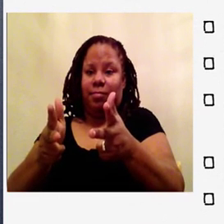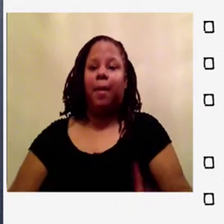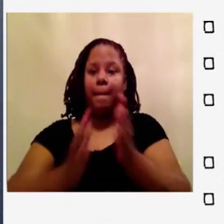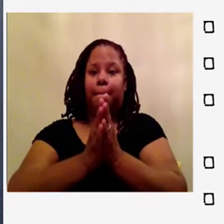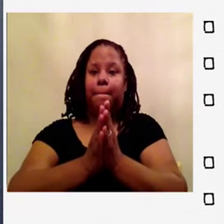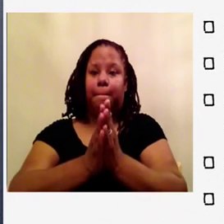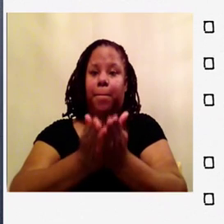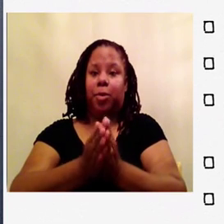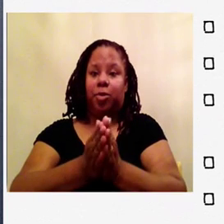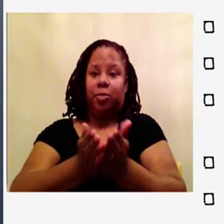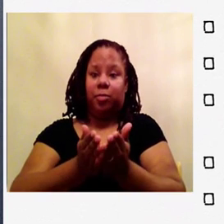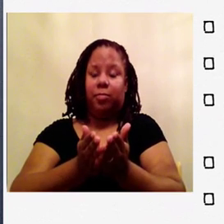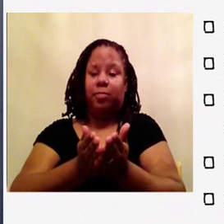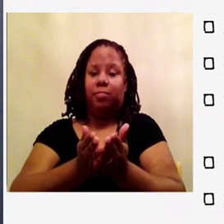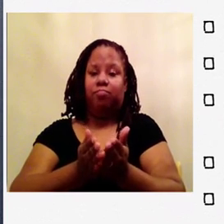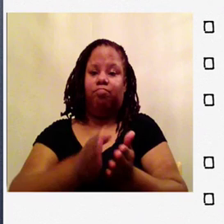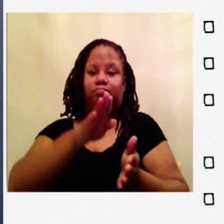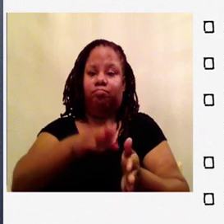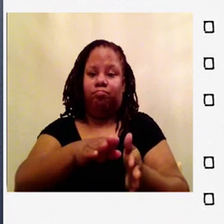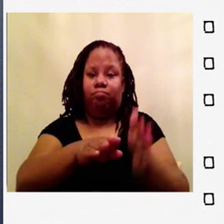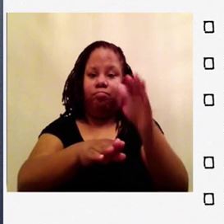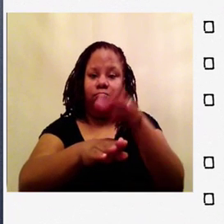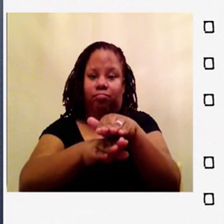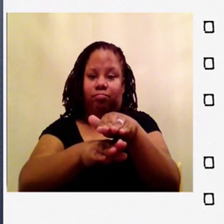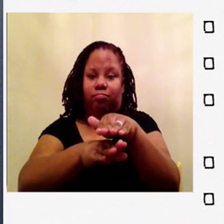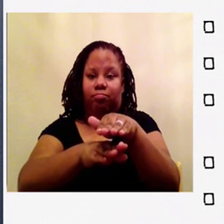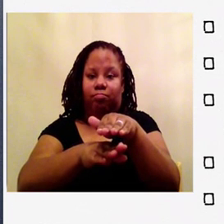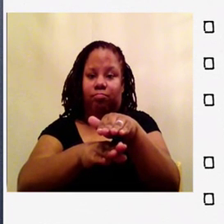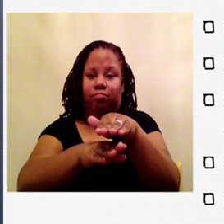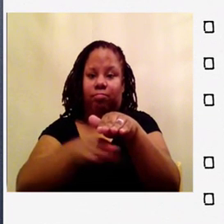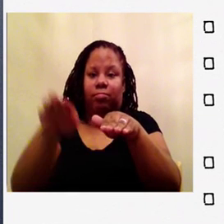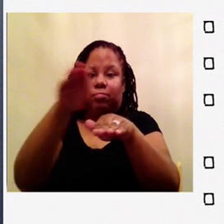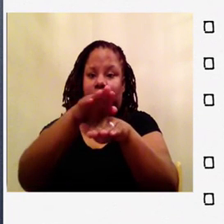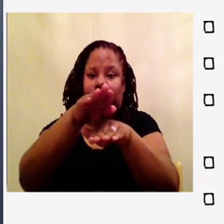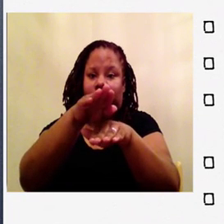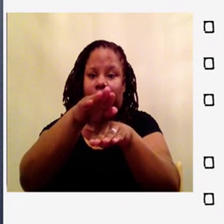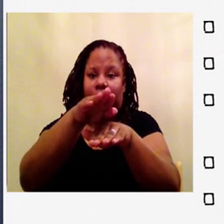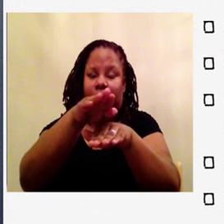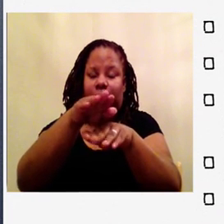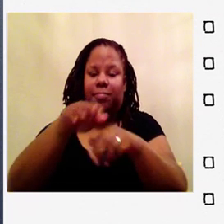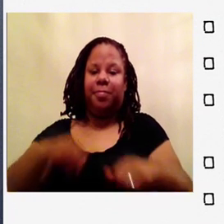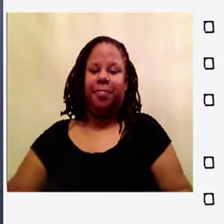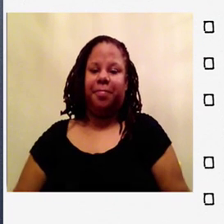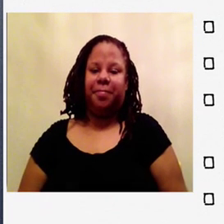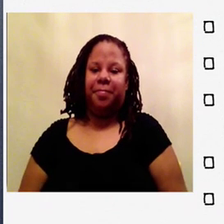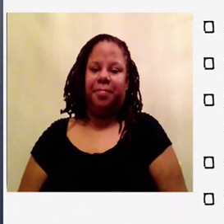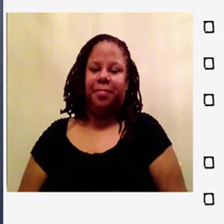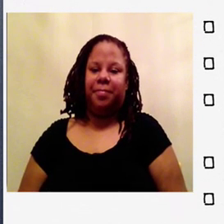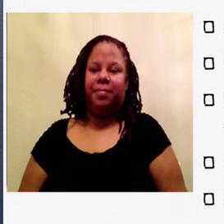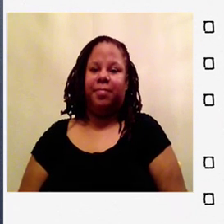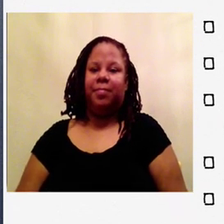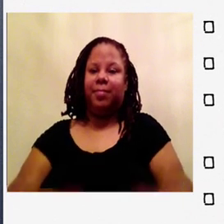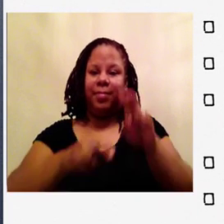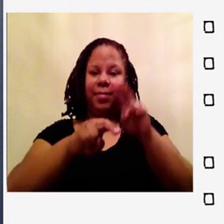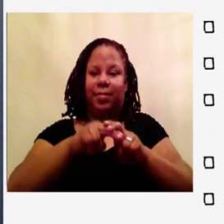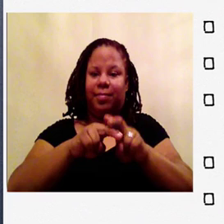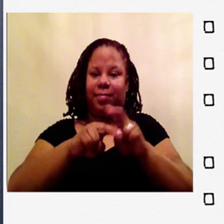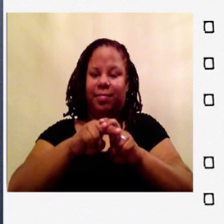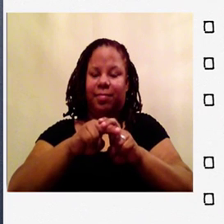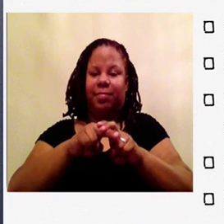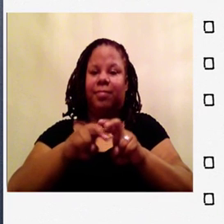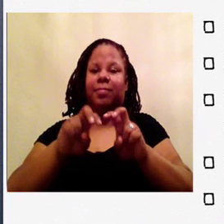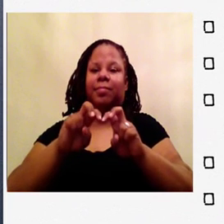LCL colon B stacked on top, and LCL colon bent V circle.